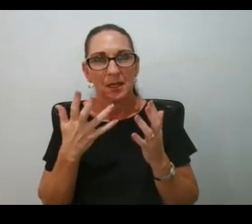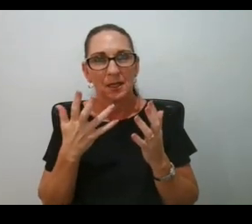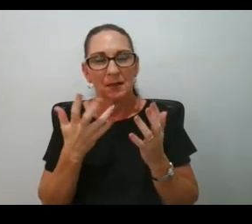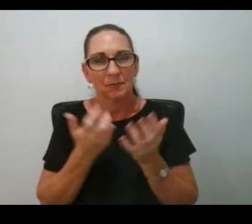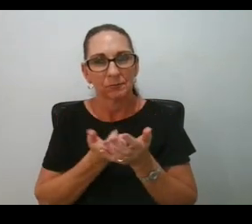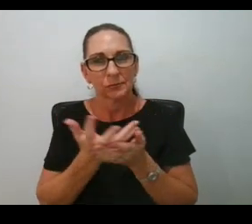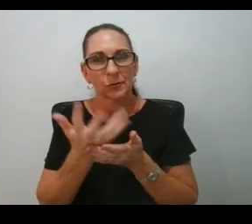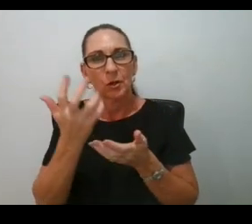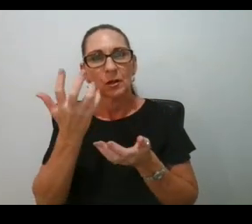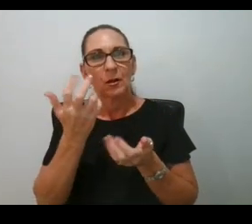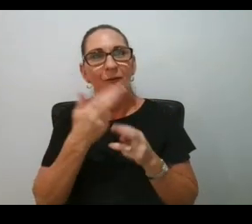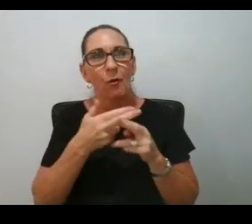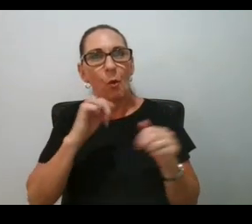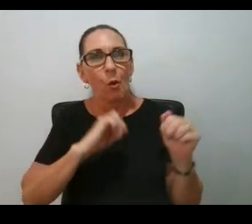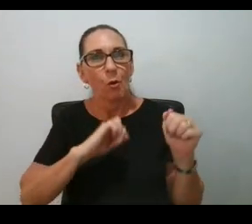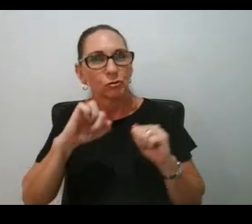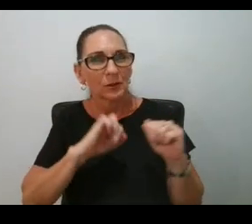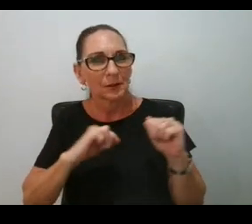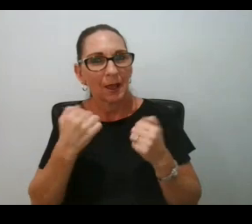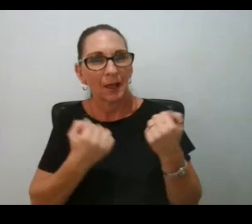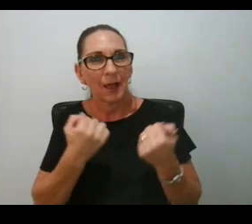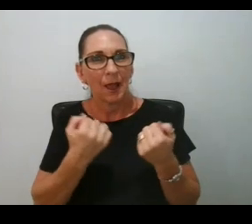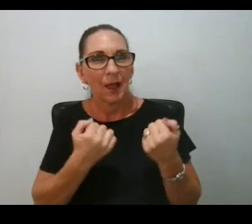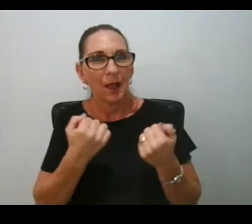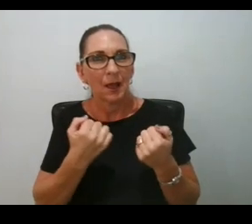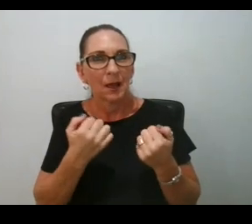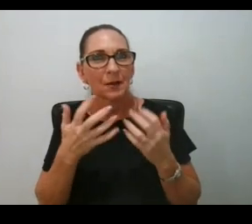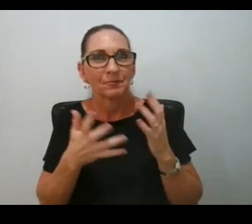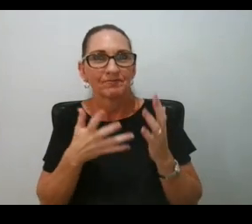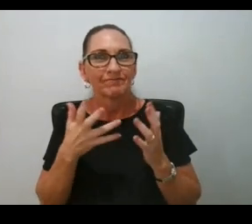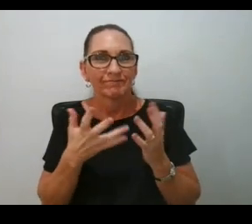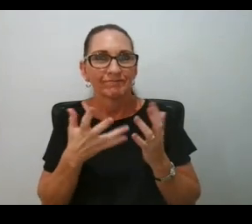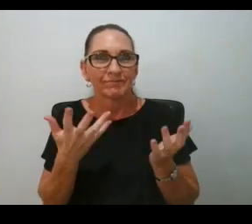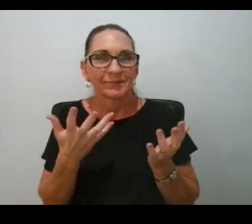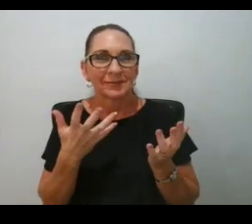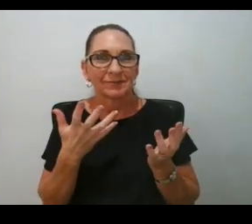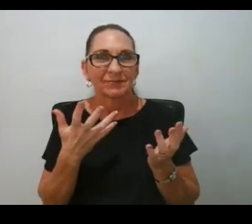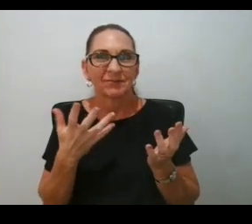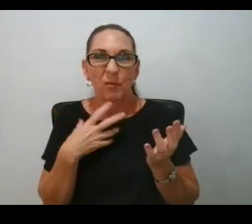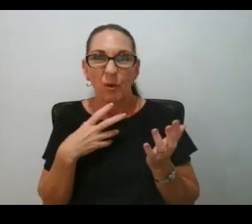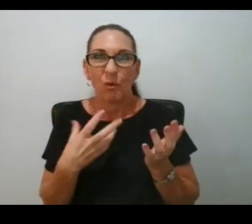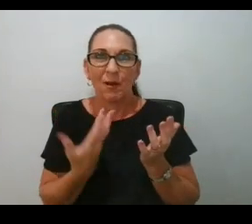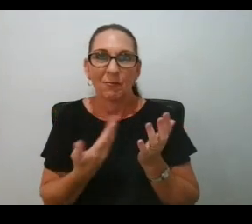Absolutely, it does. So, that can contribute if you're trying to show, your costs and stuff.